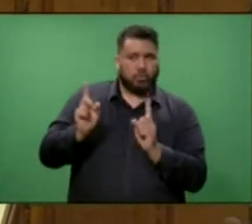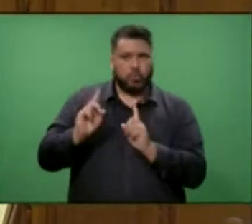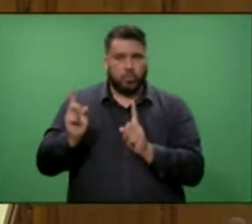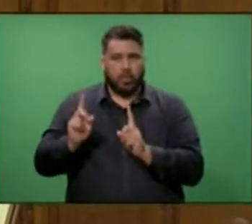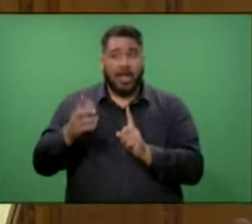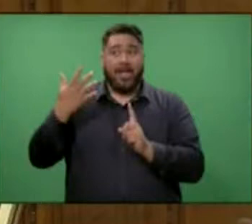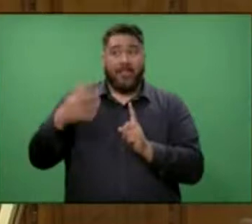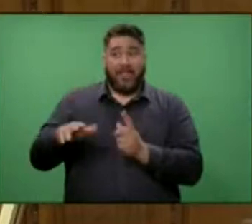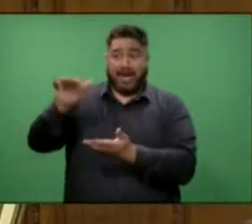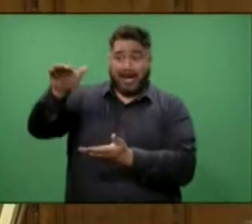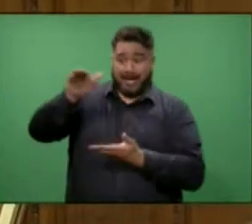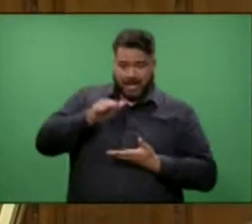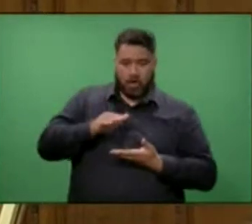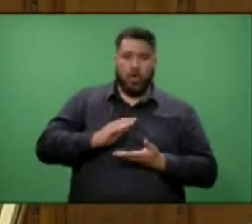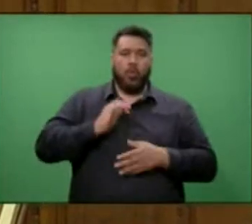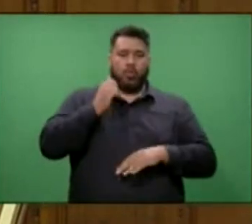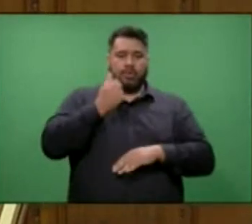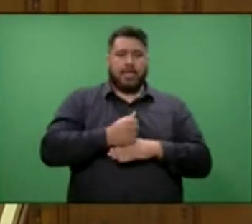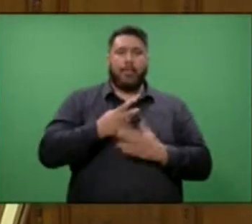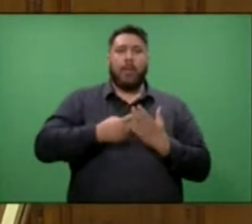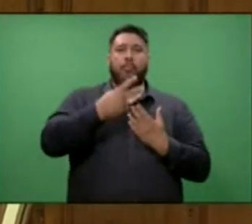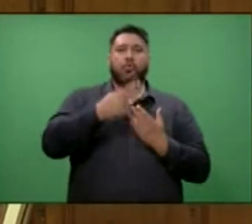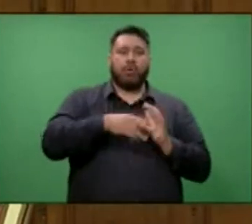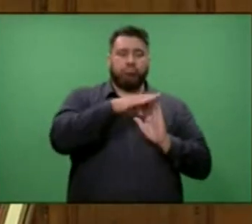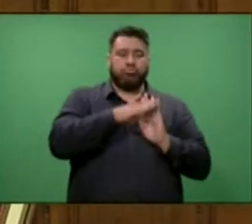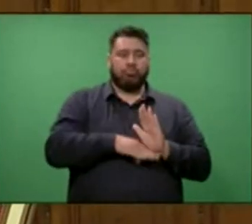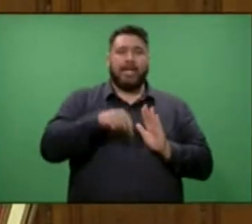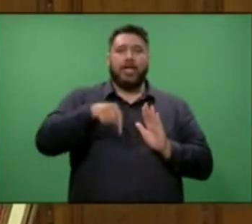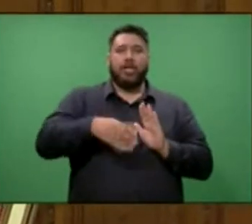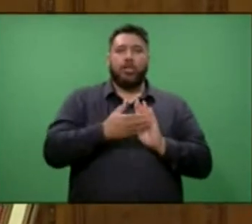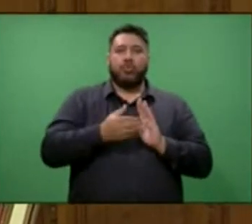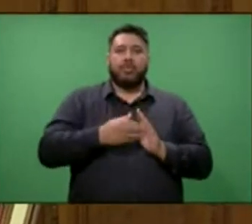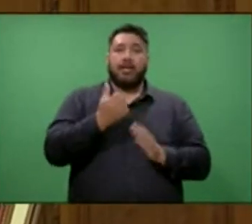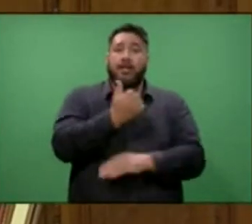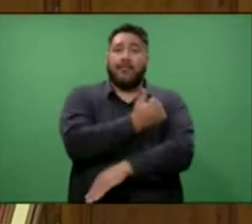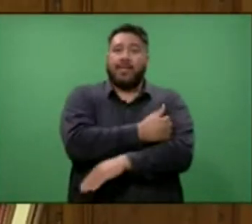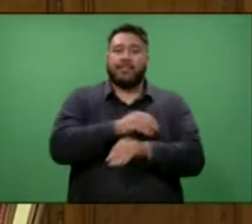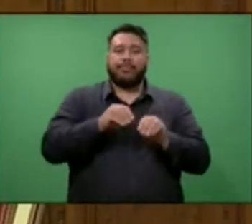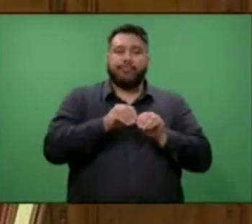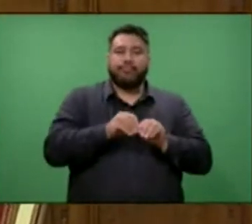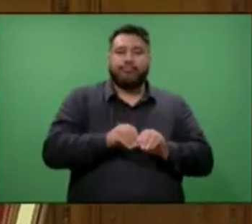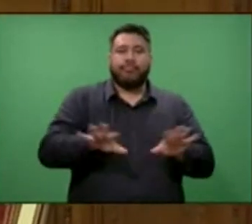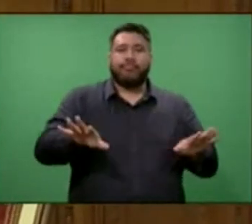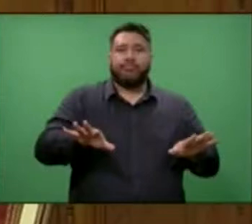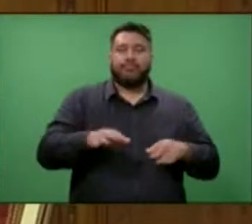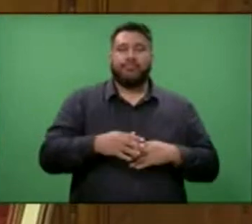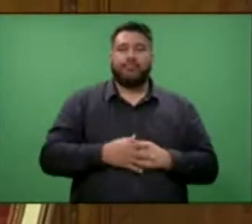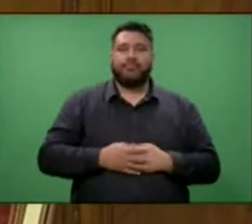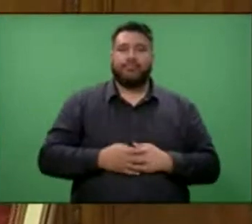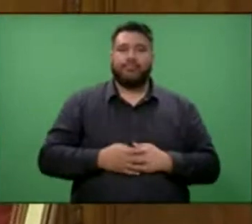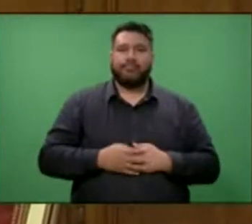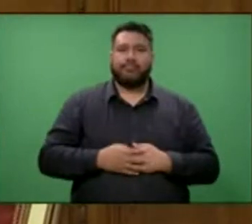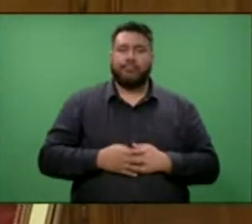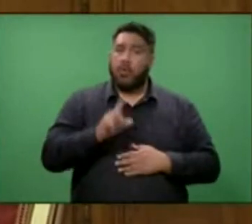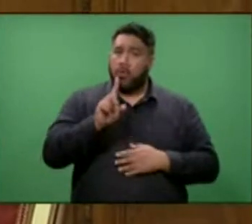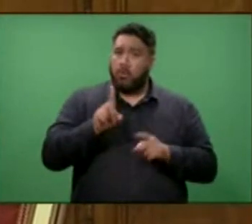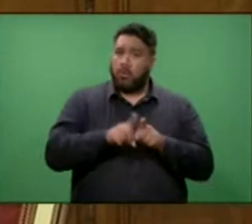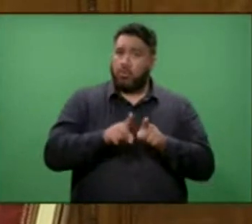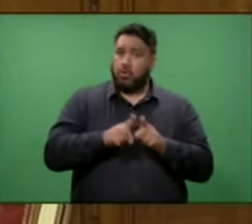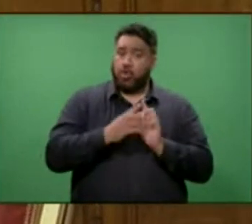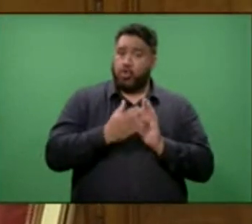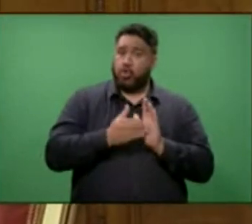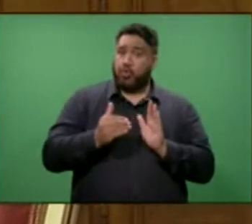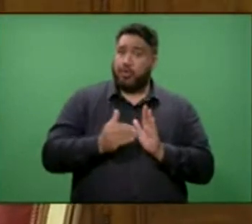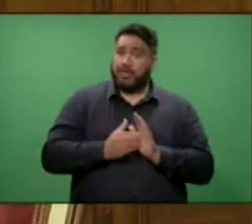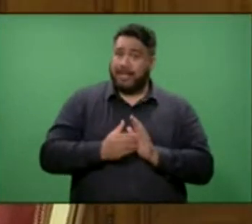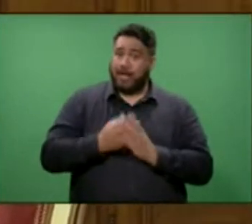immunisation program to support distribution in New Zealand. New Zealand also has an important role in supporting Pacific countries